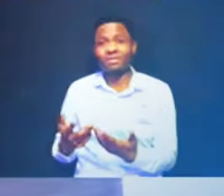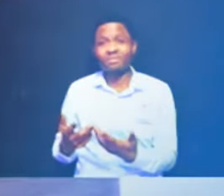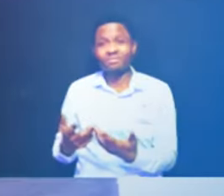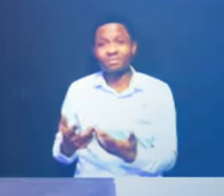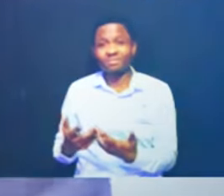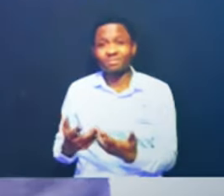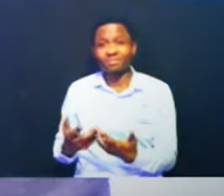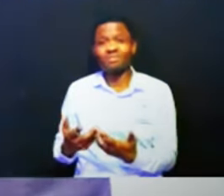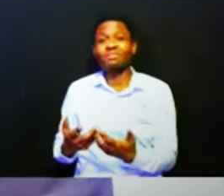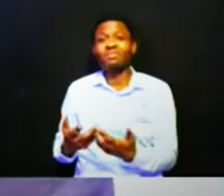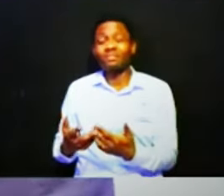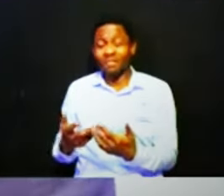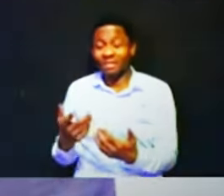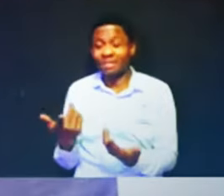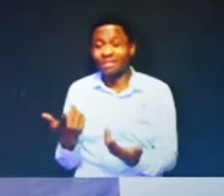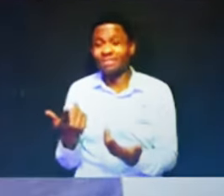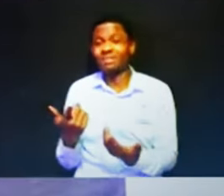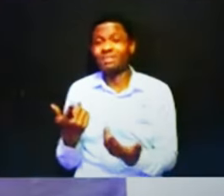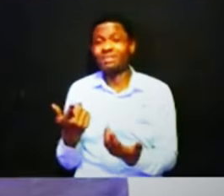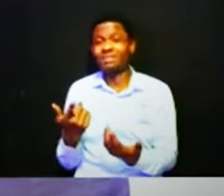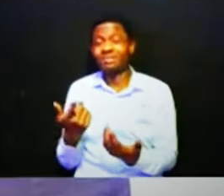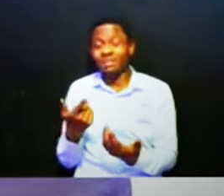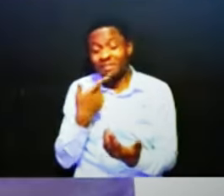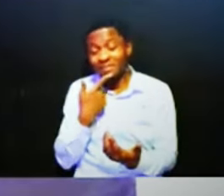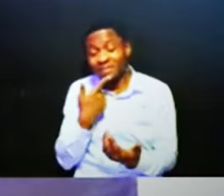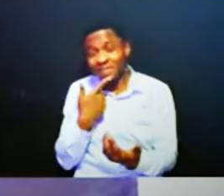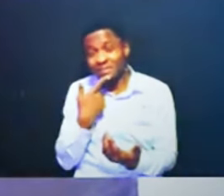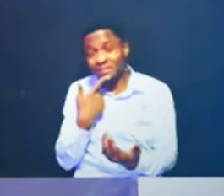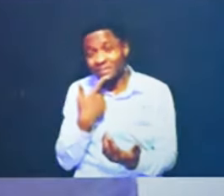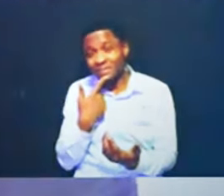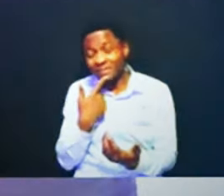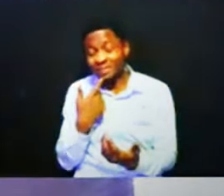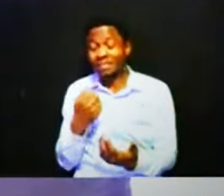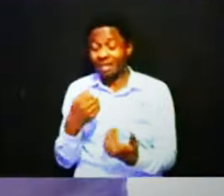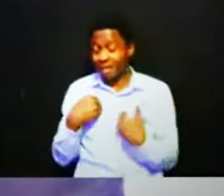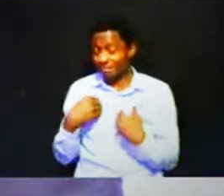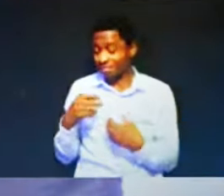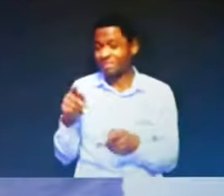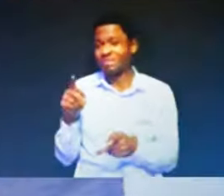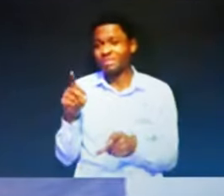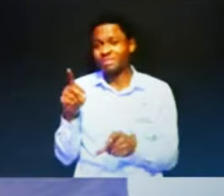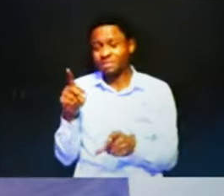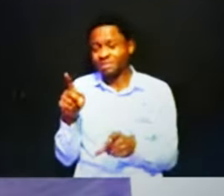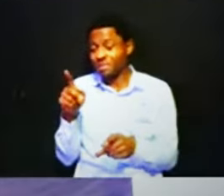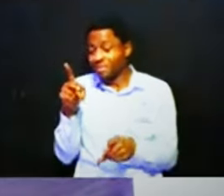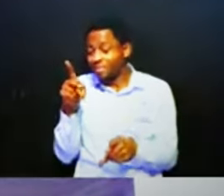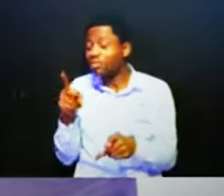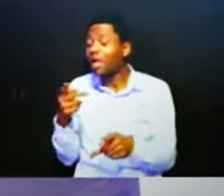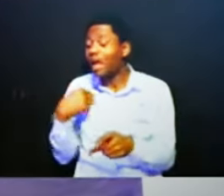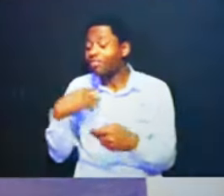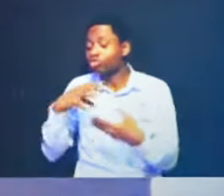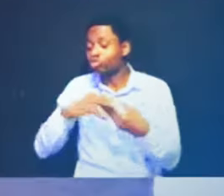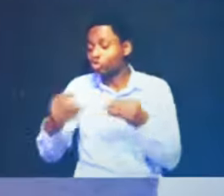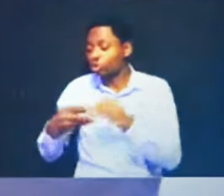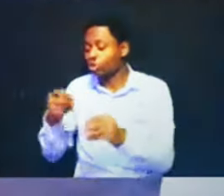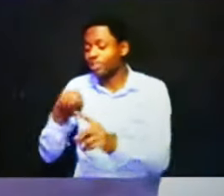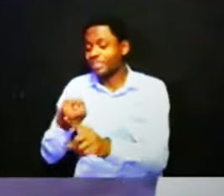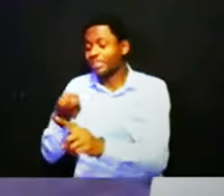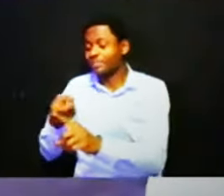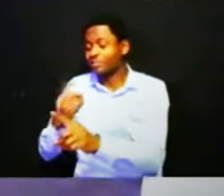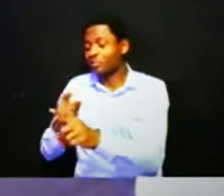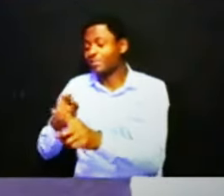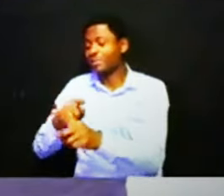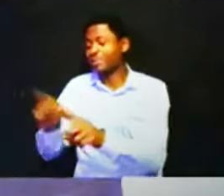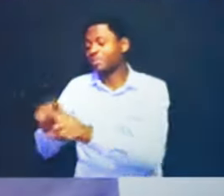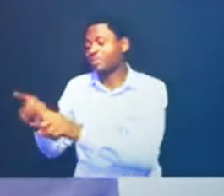you come and say it at Agunan Sabah. And then you say the Agunan Sabah one at Atomic. That's what we do. And you can't say that we shouldn't